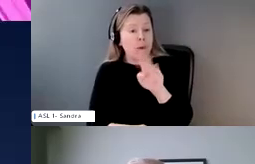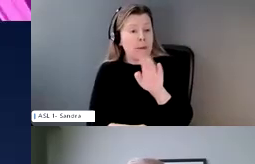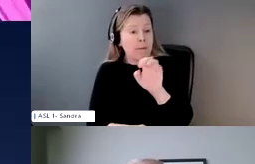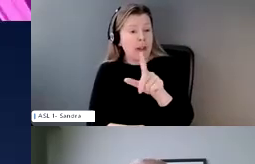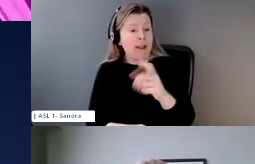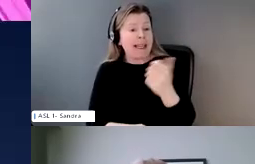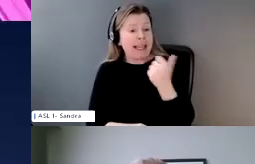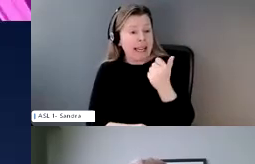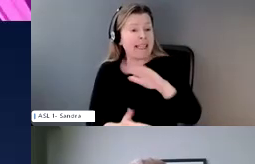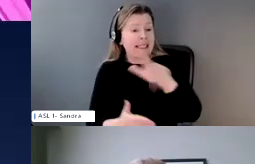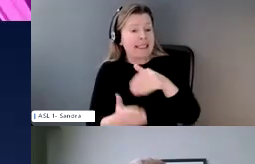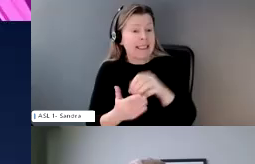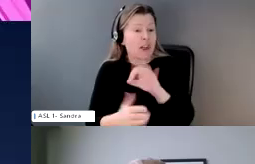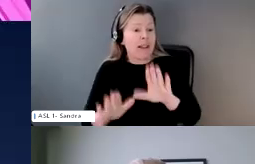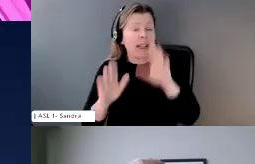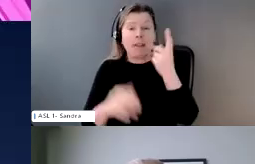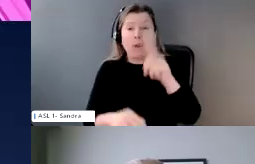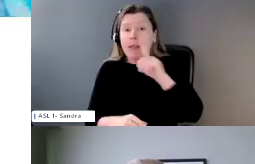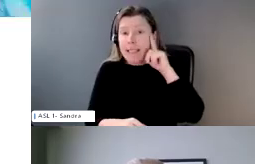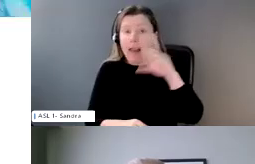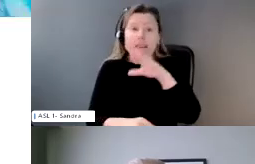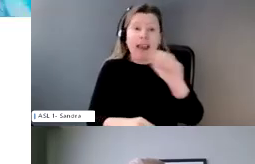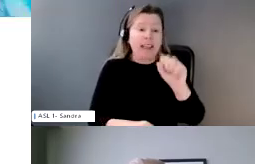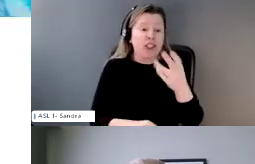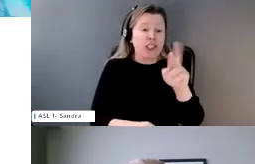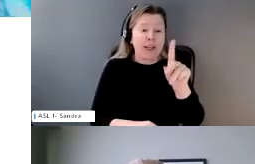Deaf and Sheridan College.